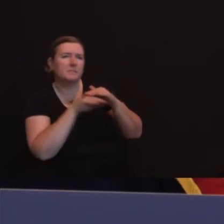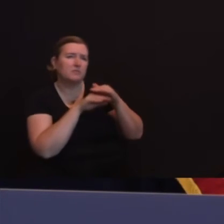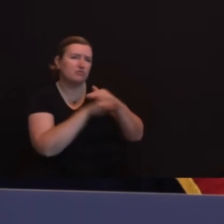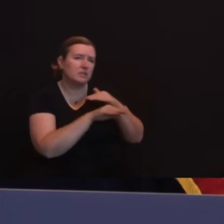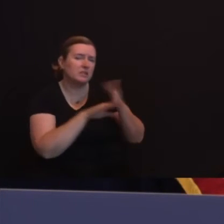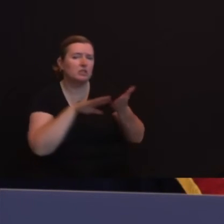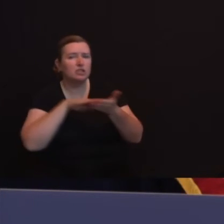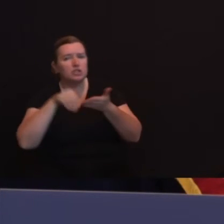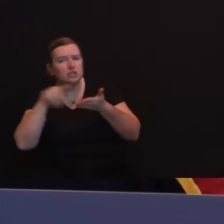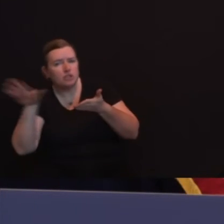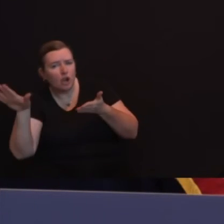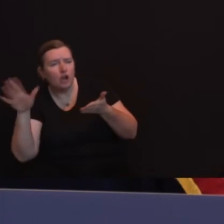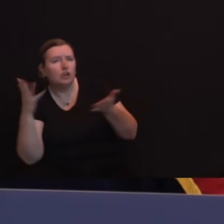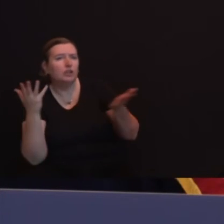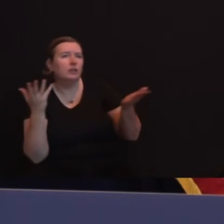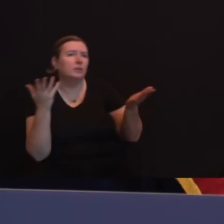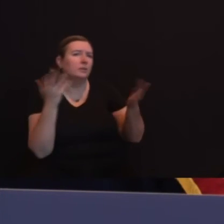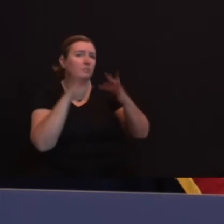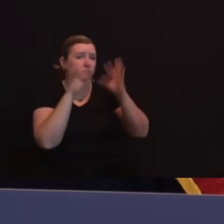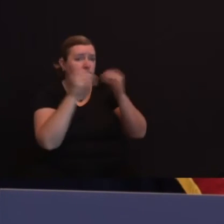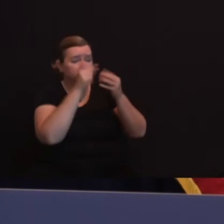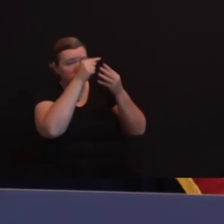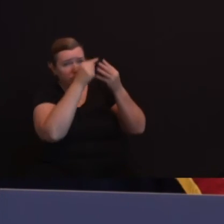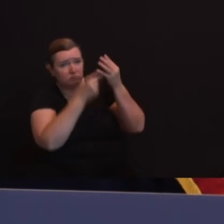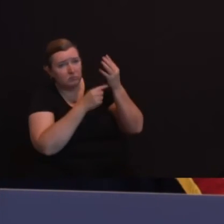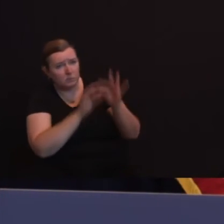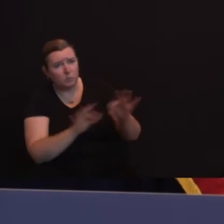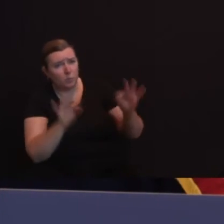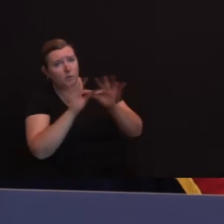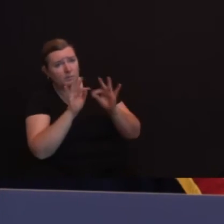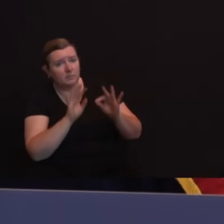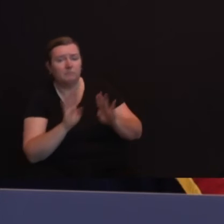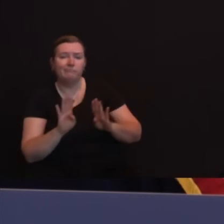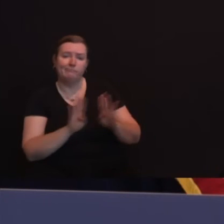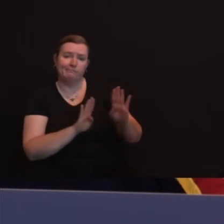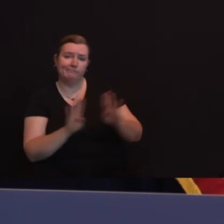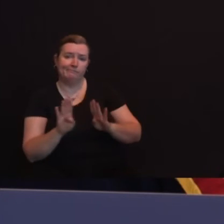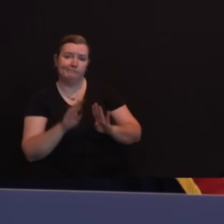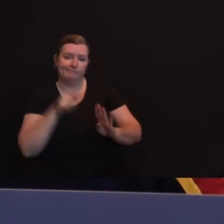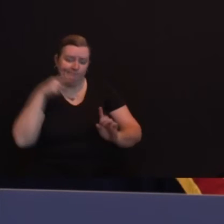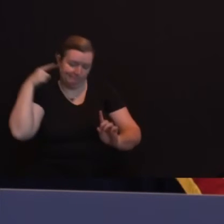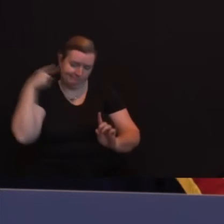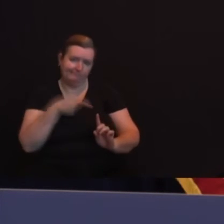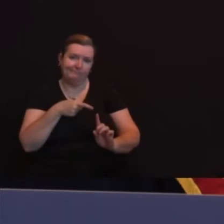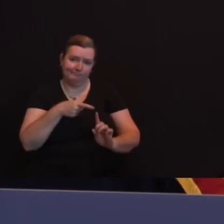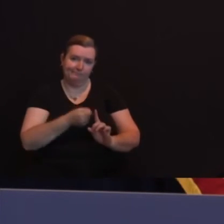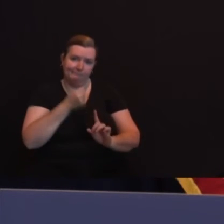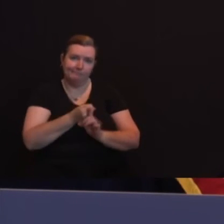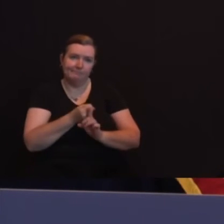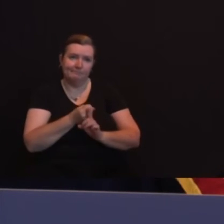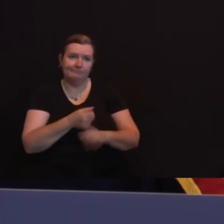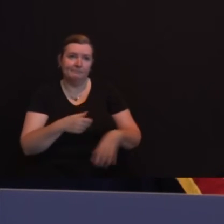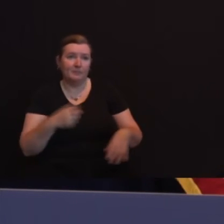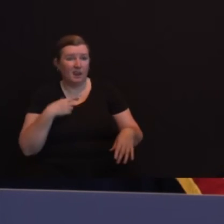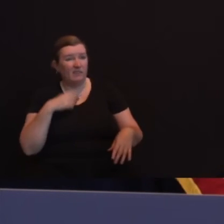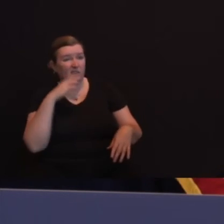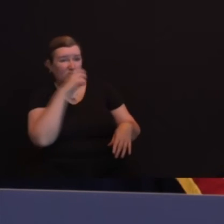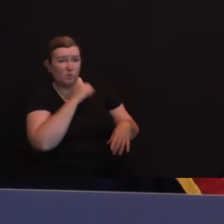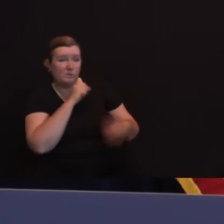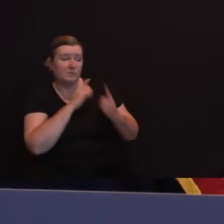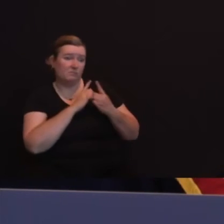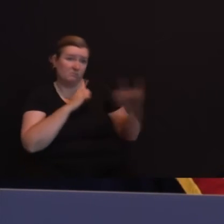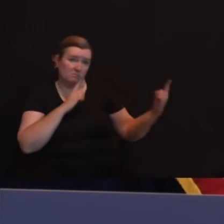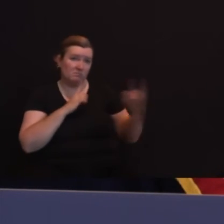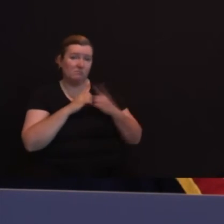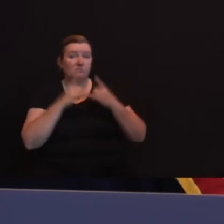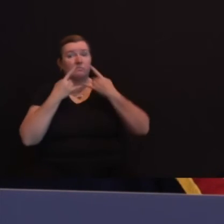our predictive modeling is behaviors. And we make assumptions about social distancing,